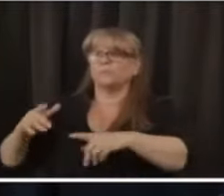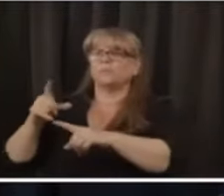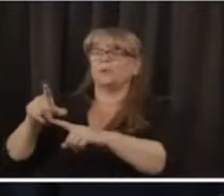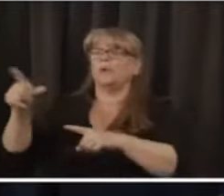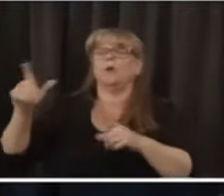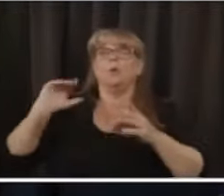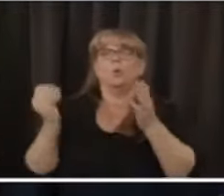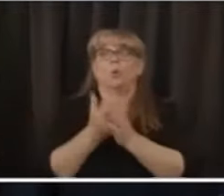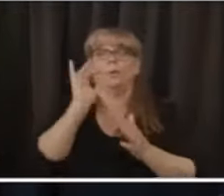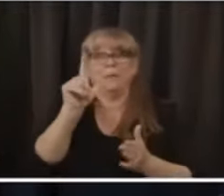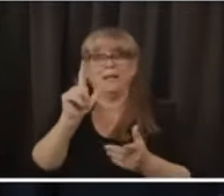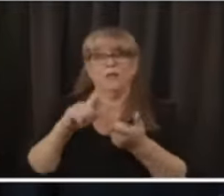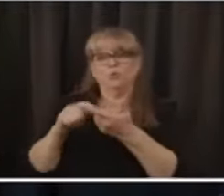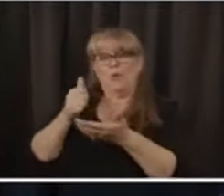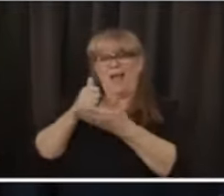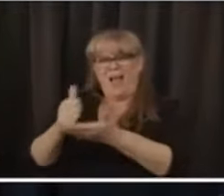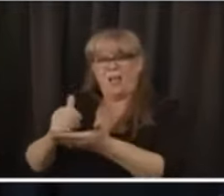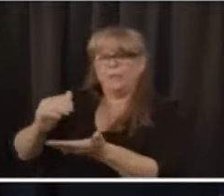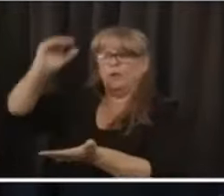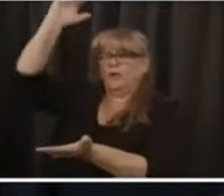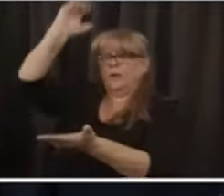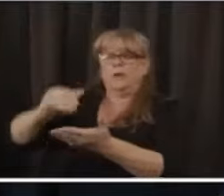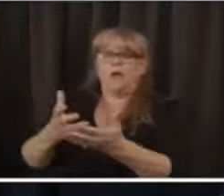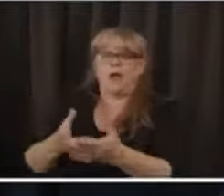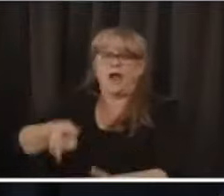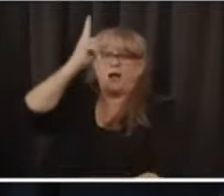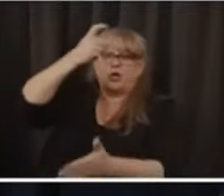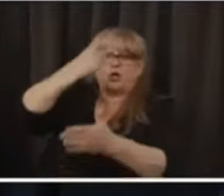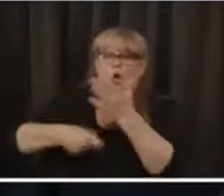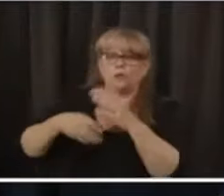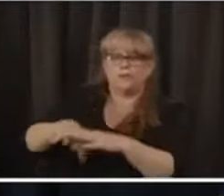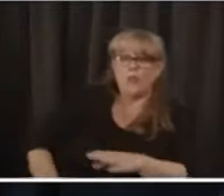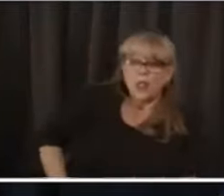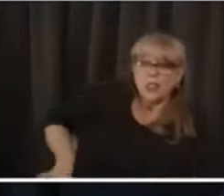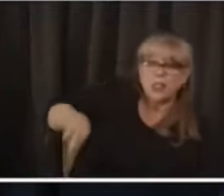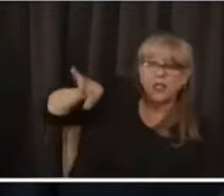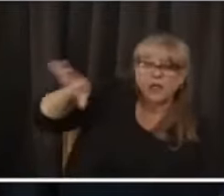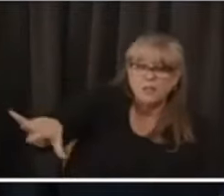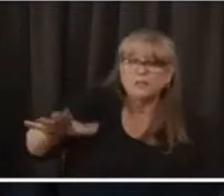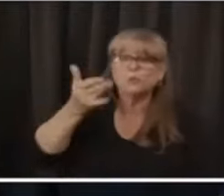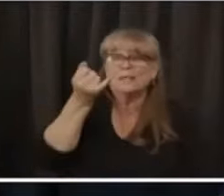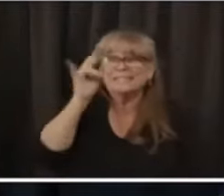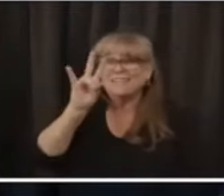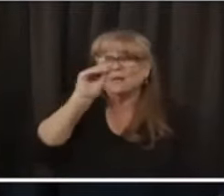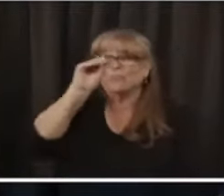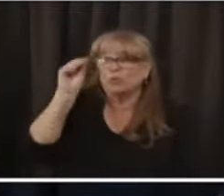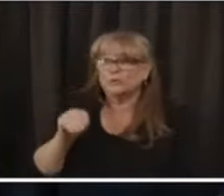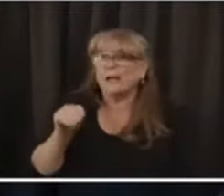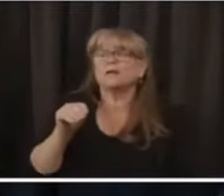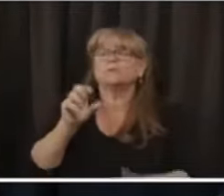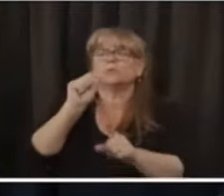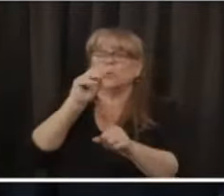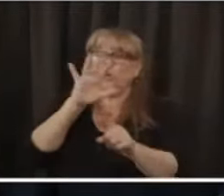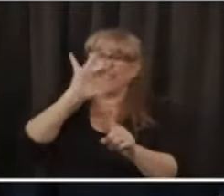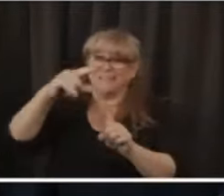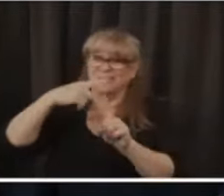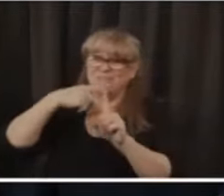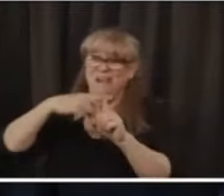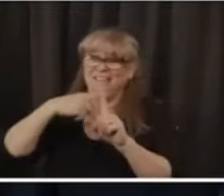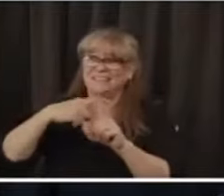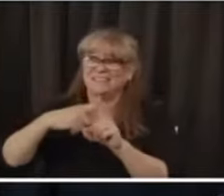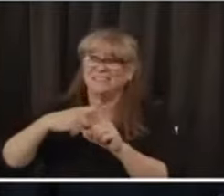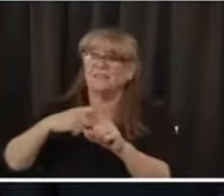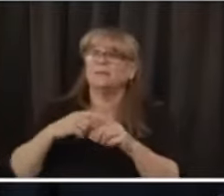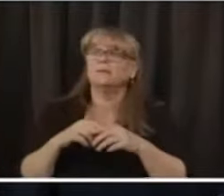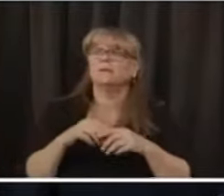by about 18% over the next 3 years. That's a pretty darn good deal for Coloradans. Coloradans are sick and tired